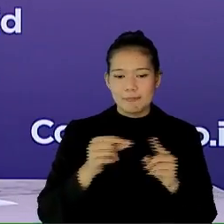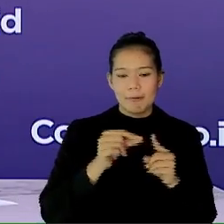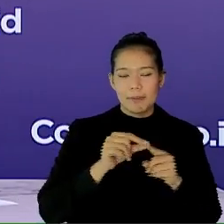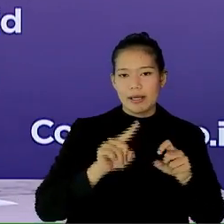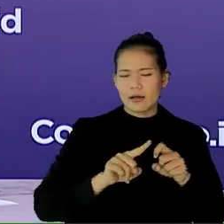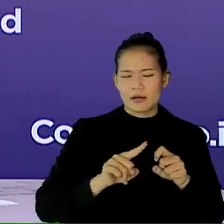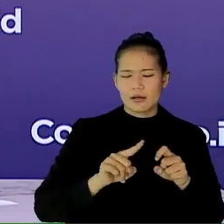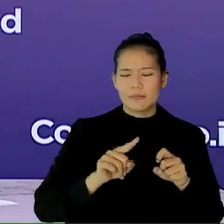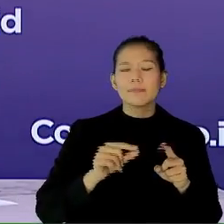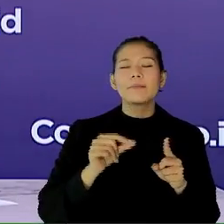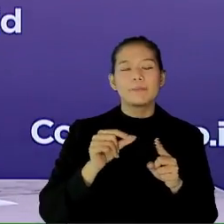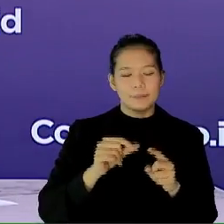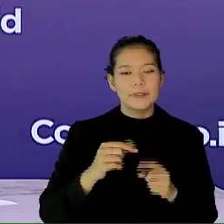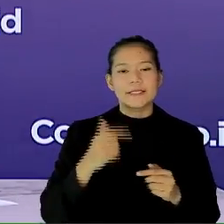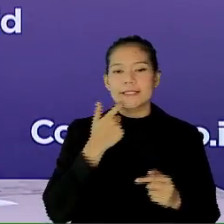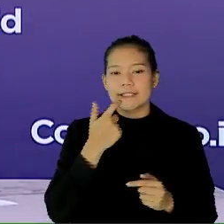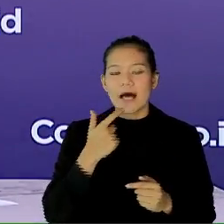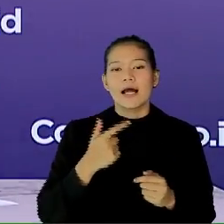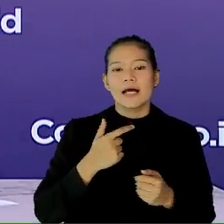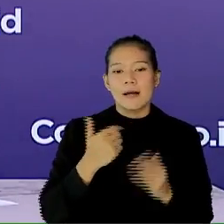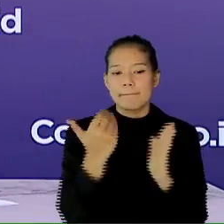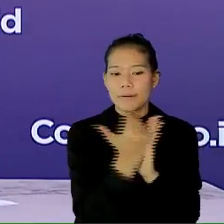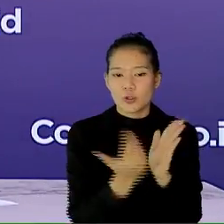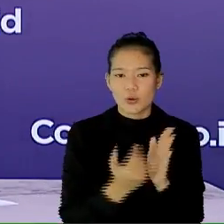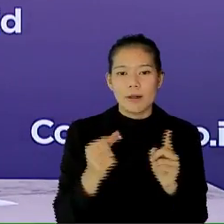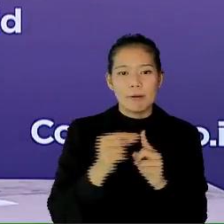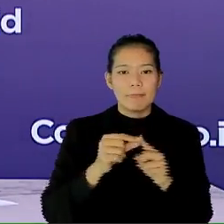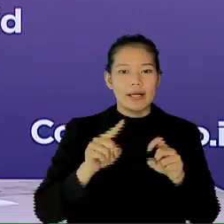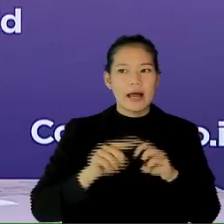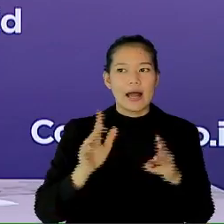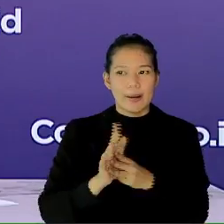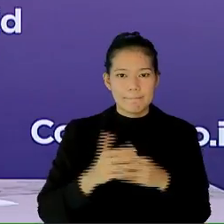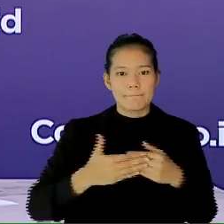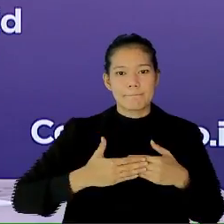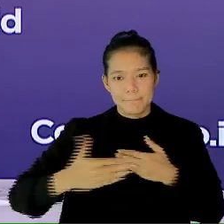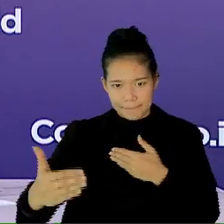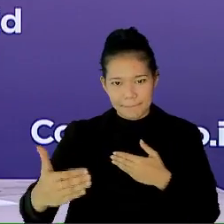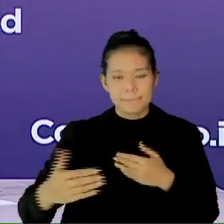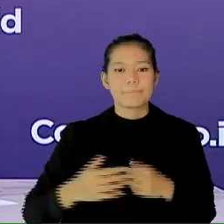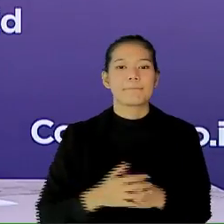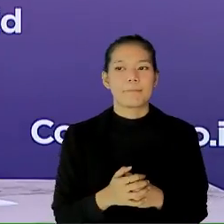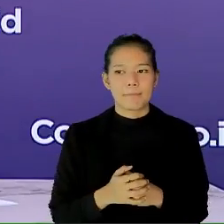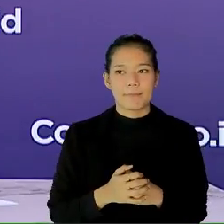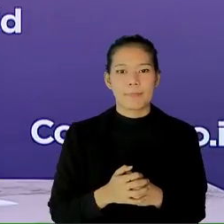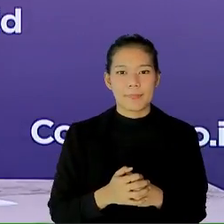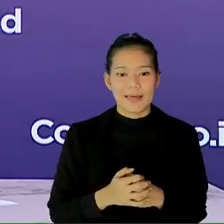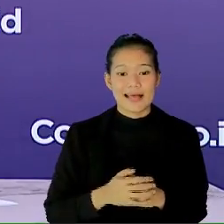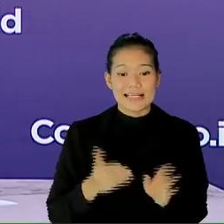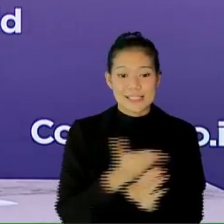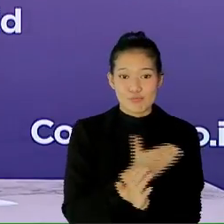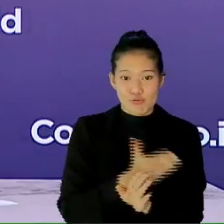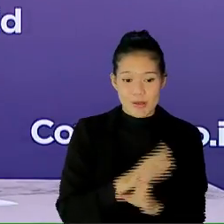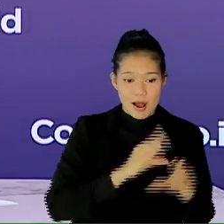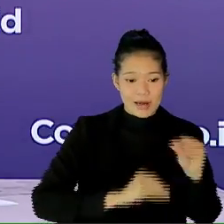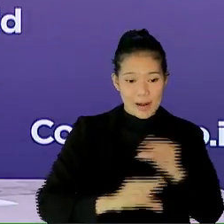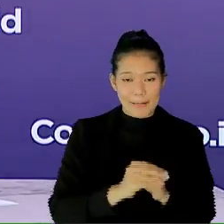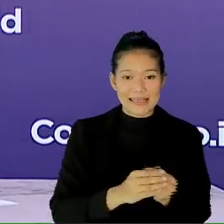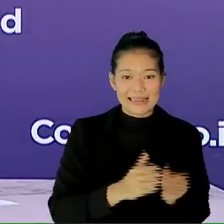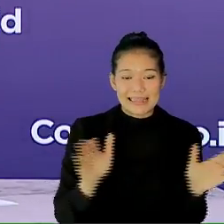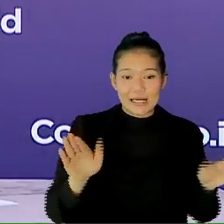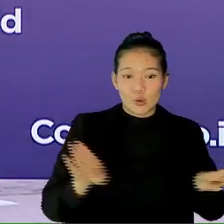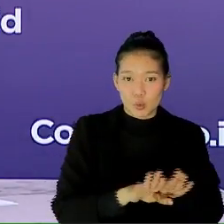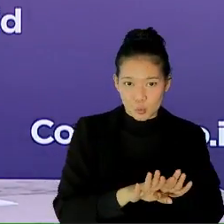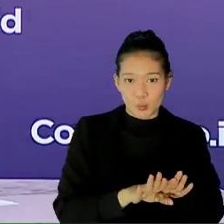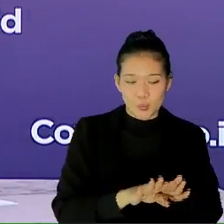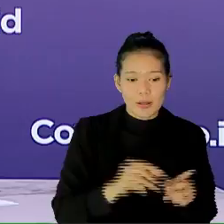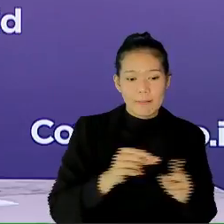in Indonesia. And based on the results of a limited meeting, PPKM implementations evaluations in